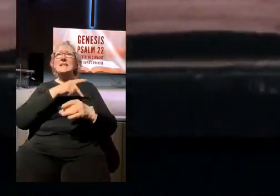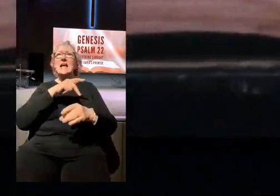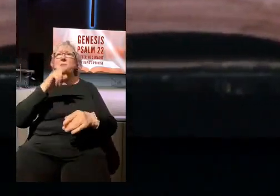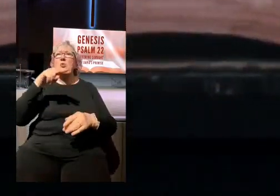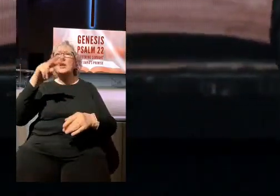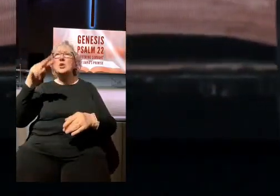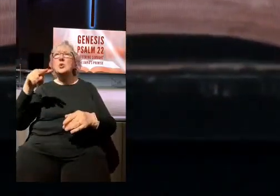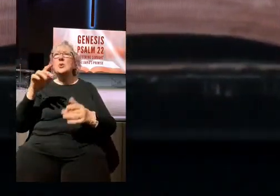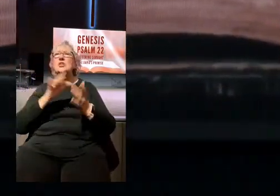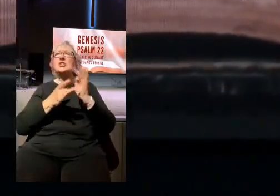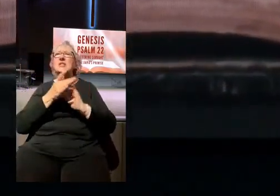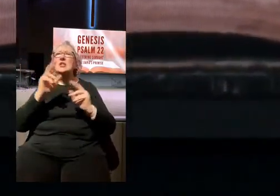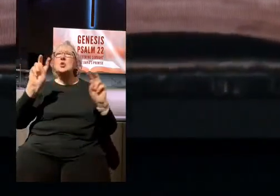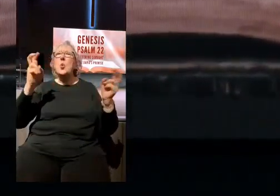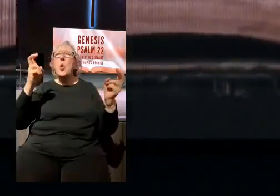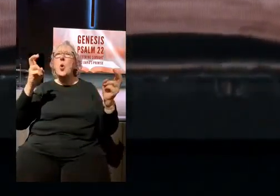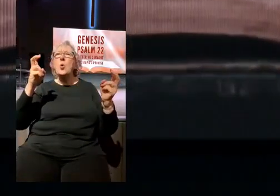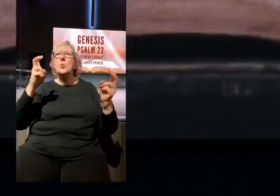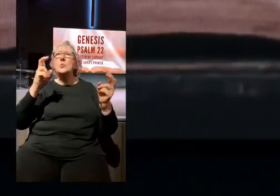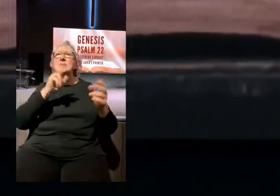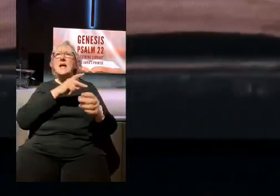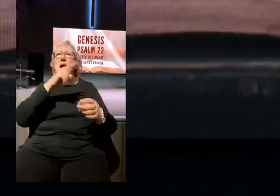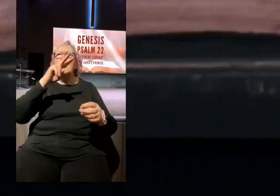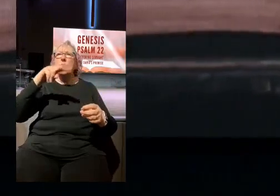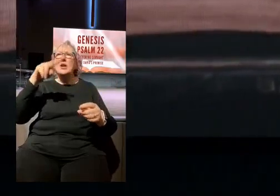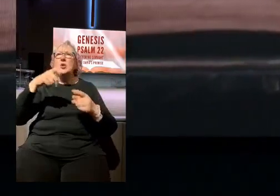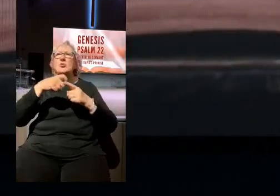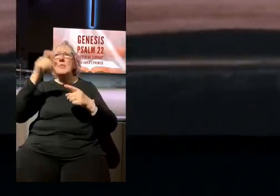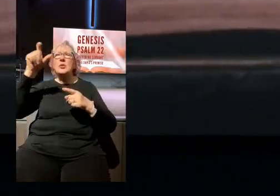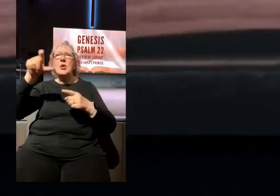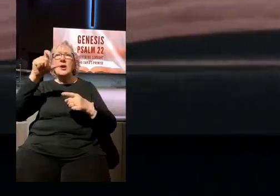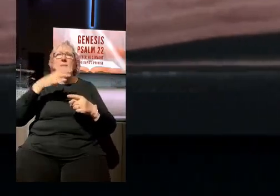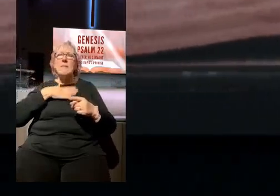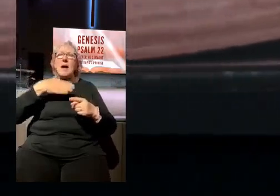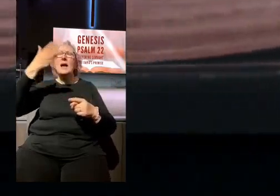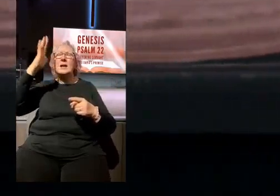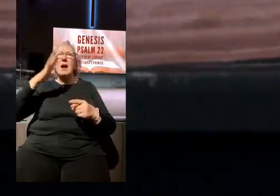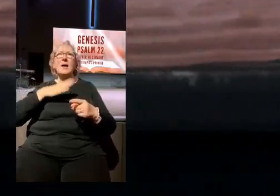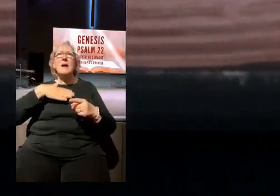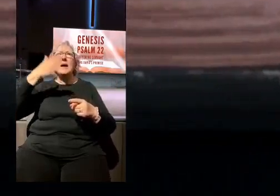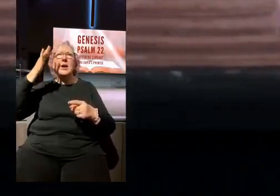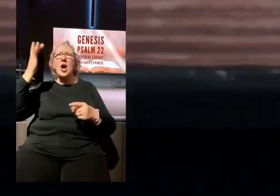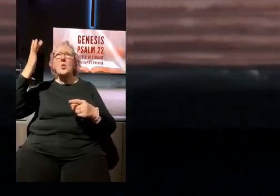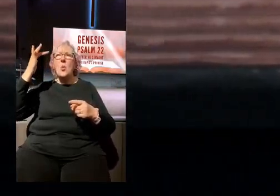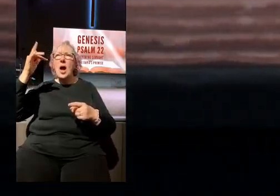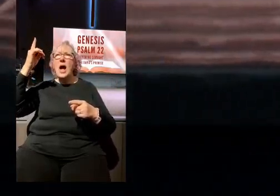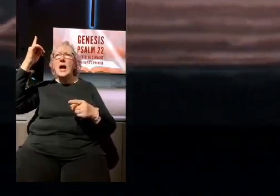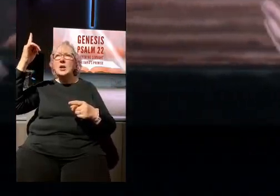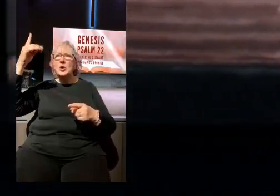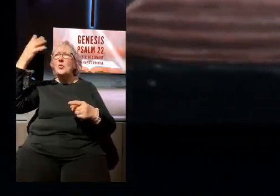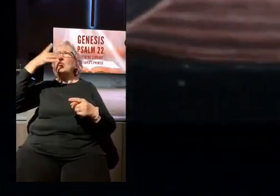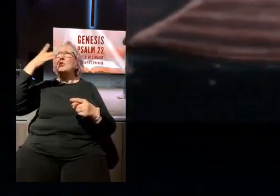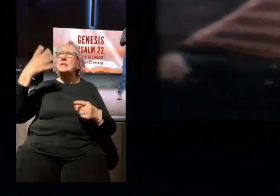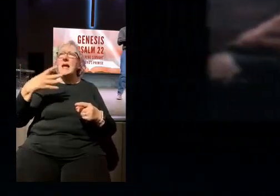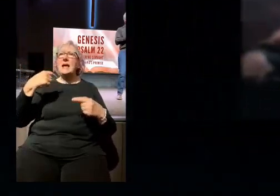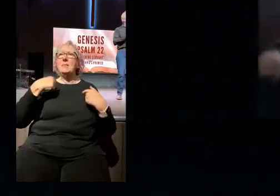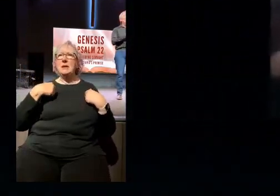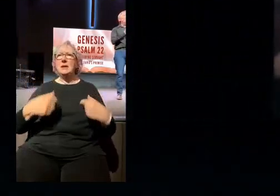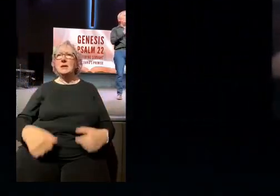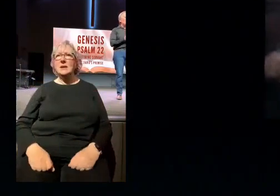from the cross. My God, why have you forsaken me? You go to Psalm 22 and you read this poem, and it is